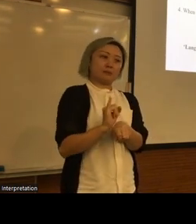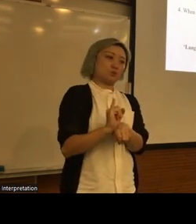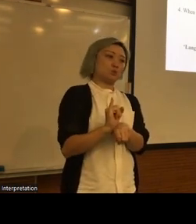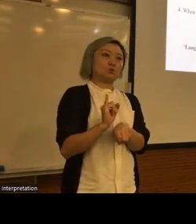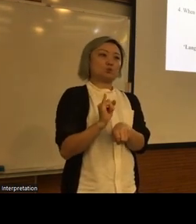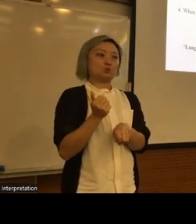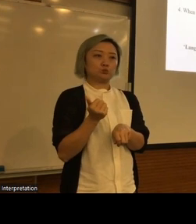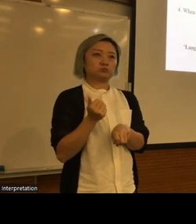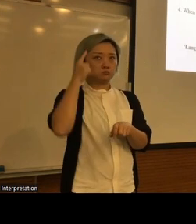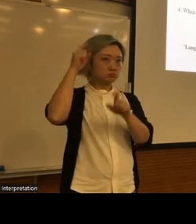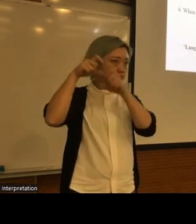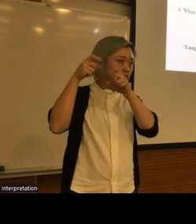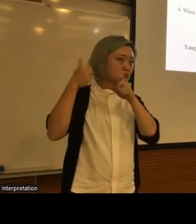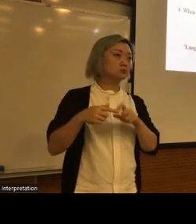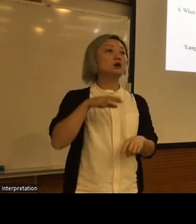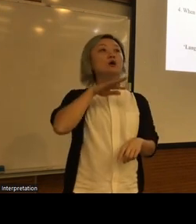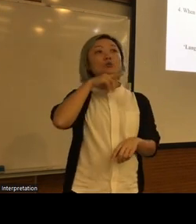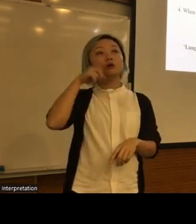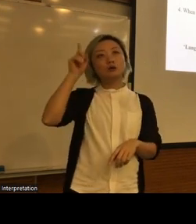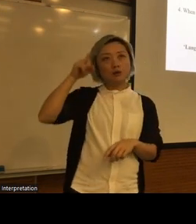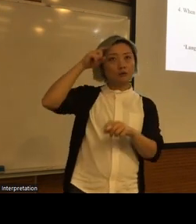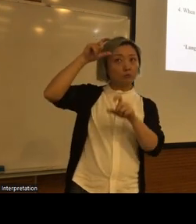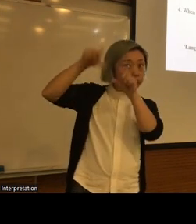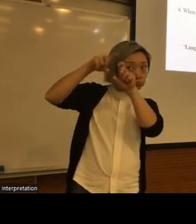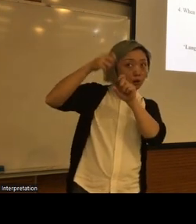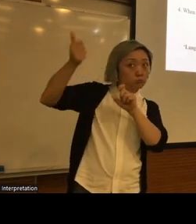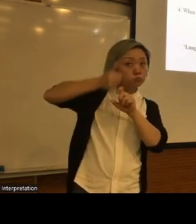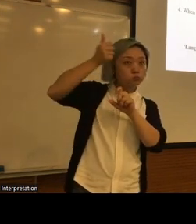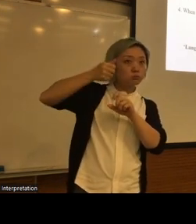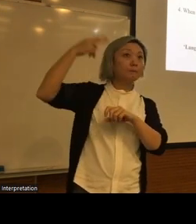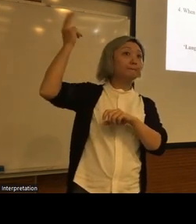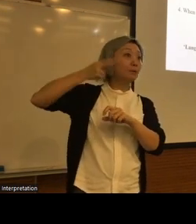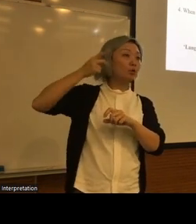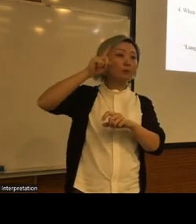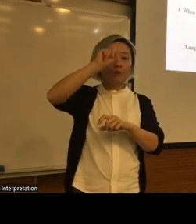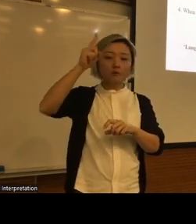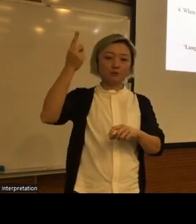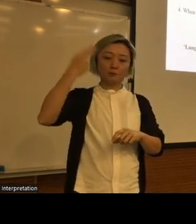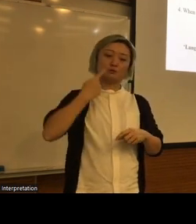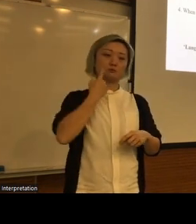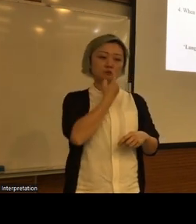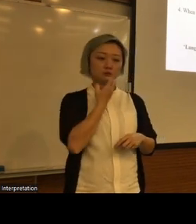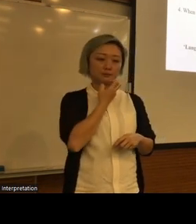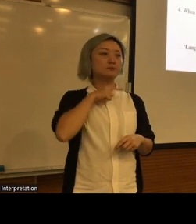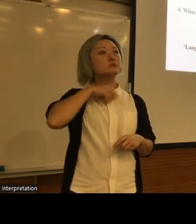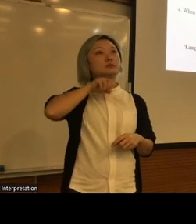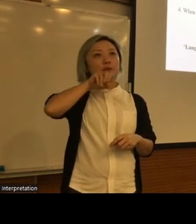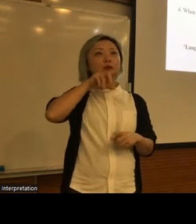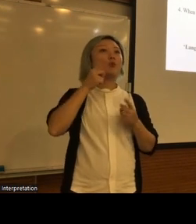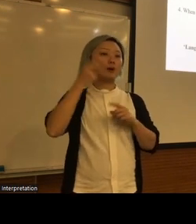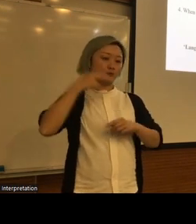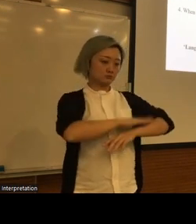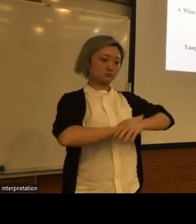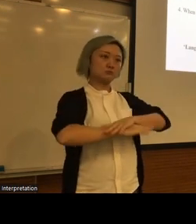When the assembly is completed, we send it to the voicing organs or to the body for signing,